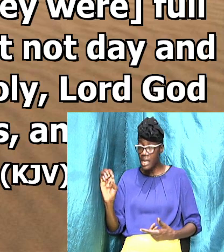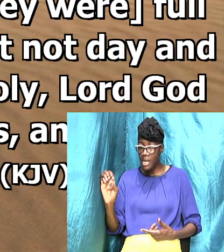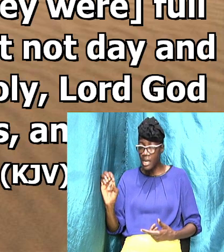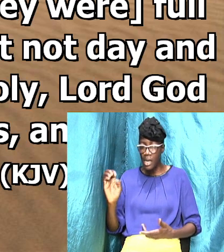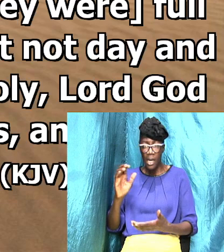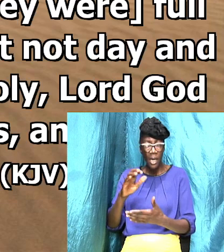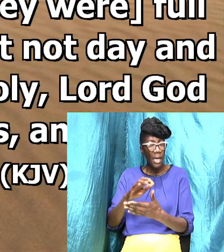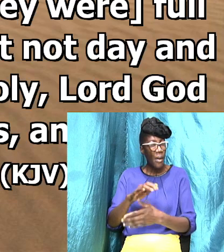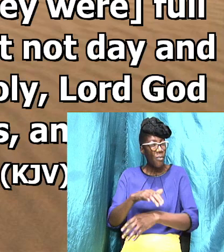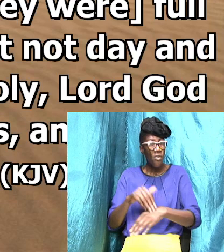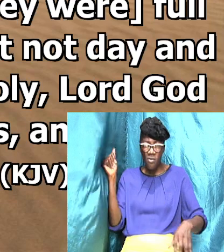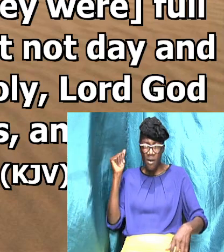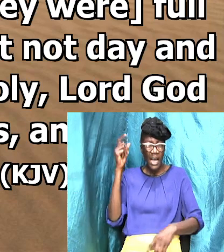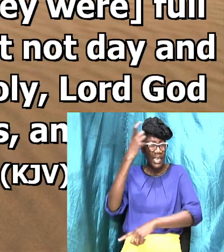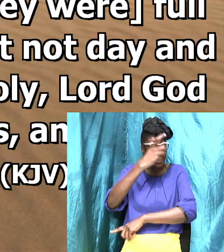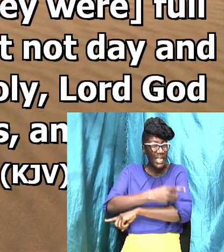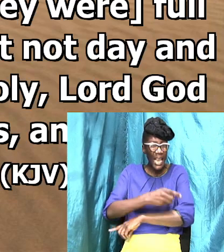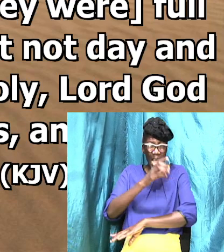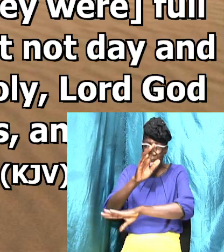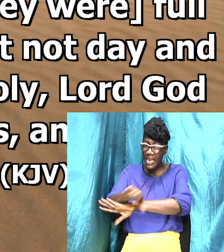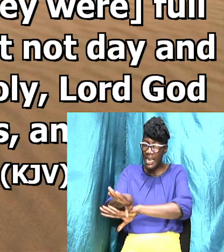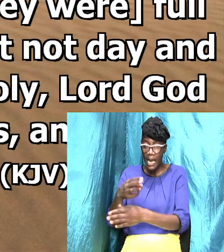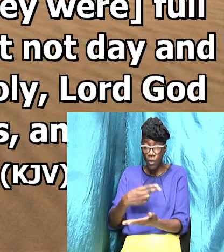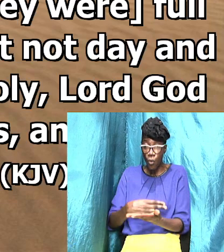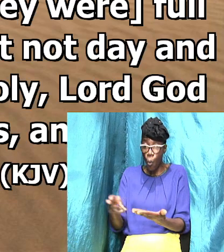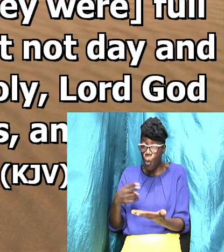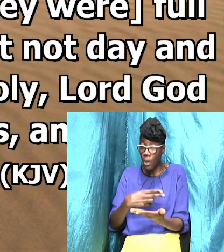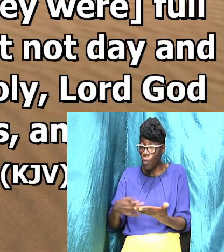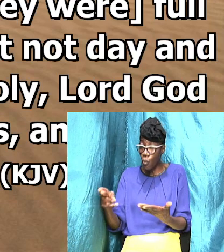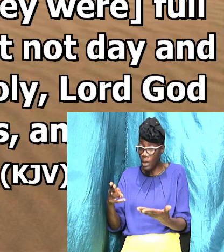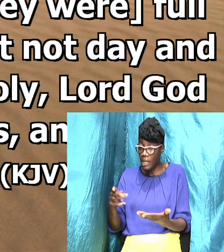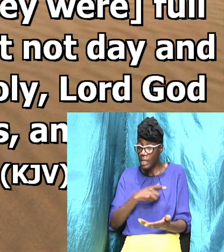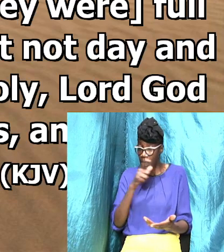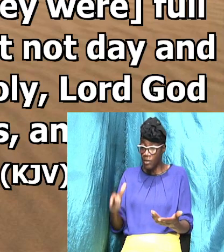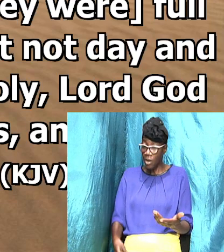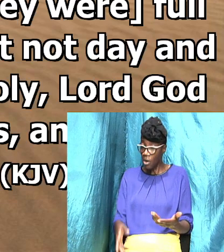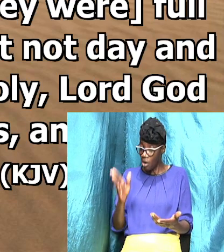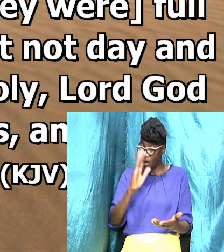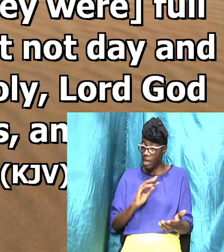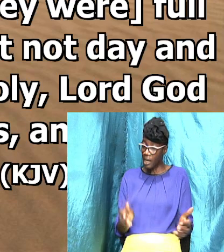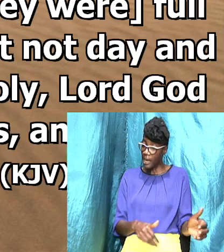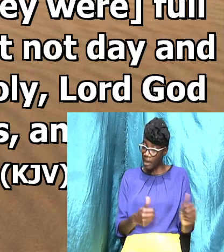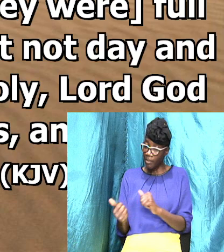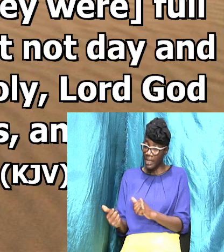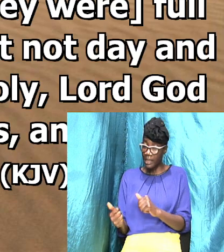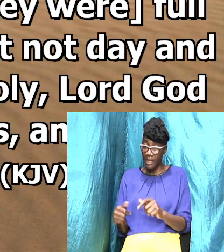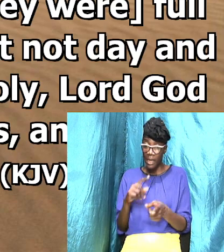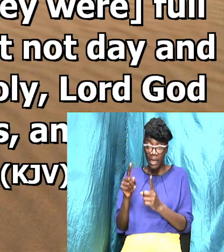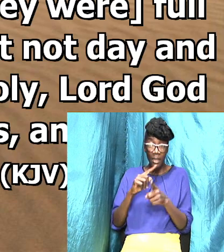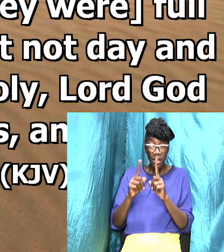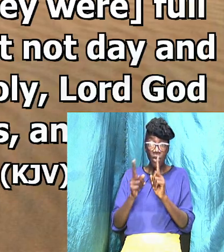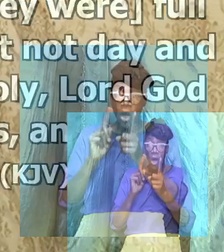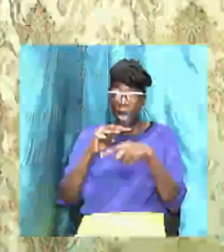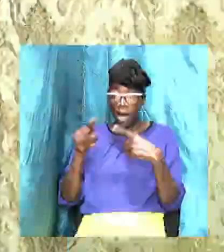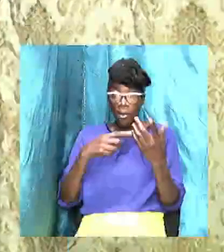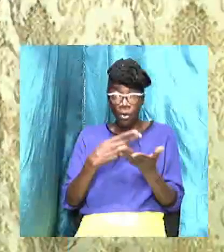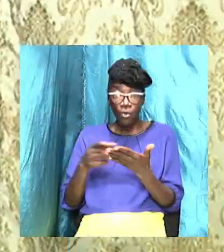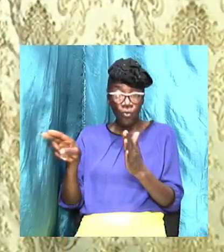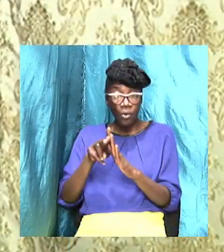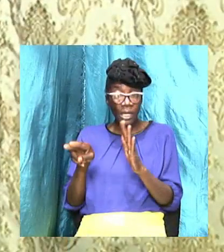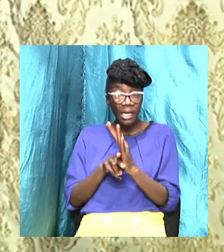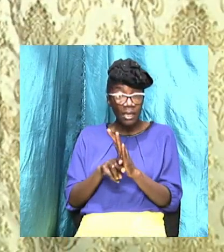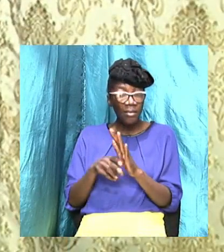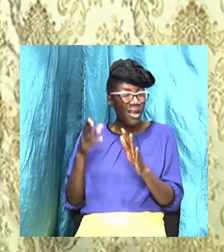Holy, holy is the Lord God Almighty. This is how holy, God, when we talk about holiness, you see, because we don't